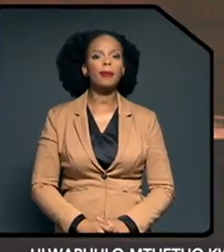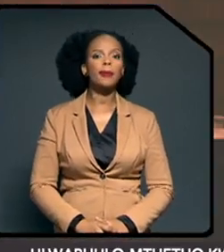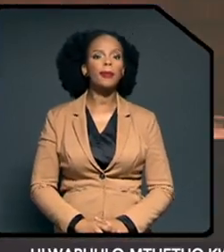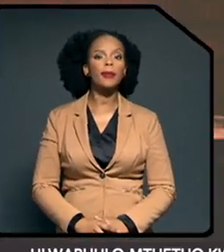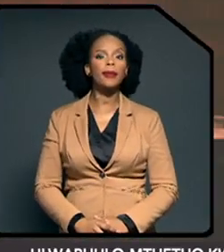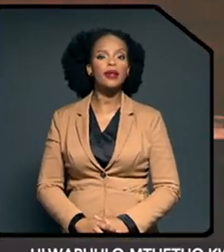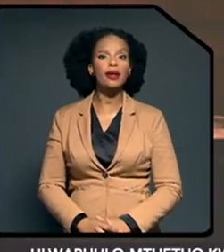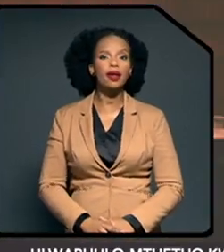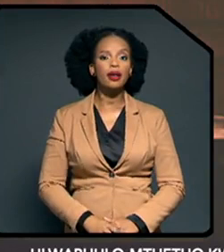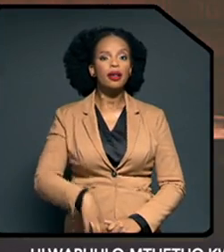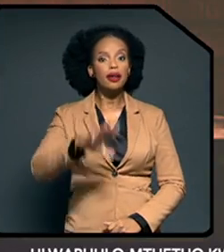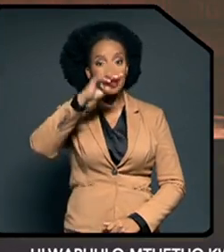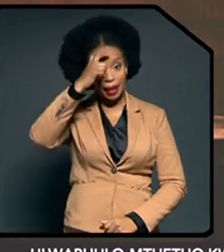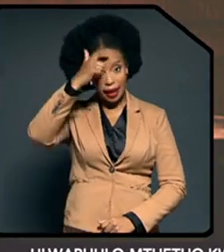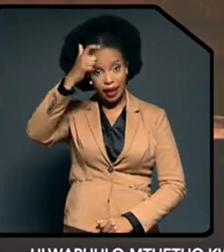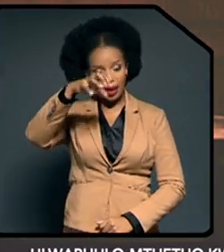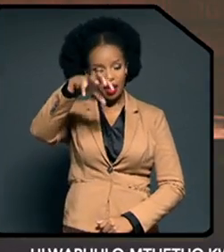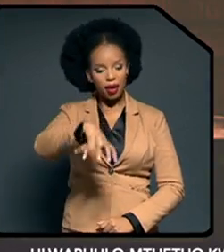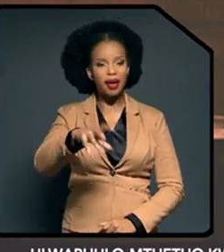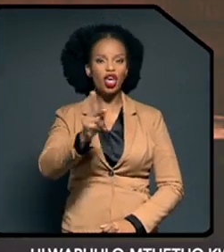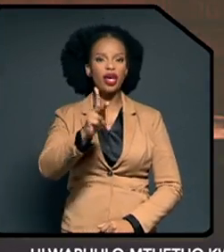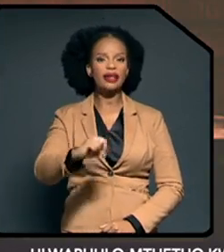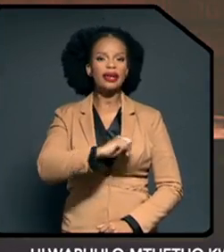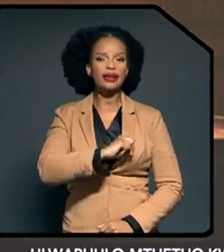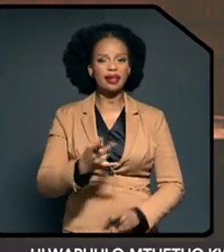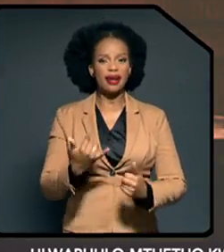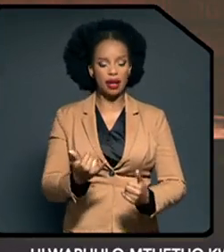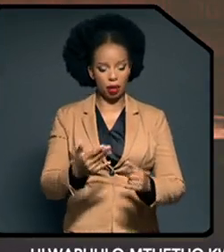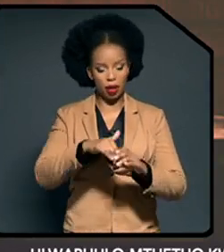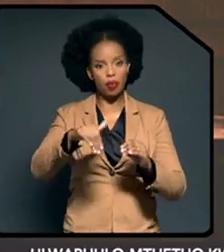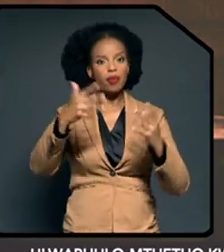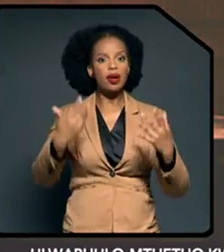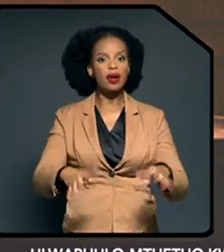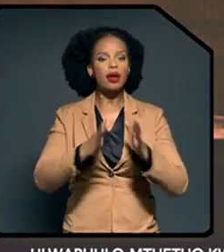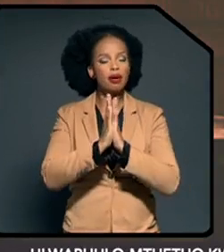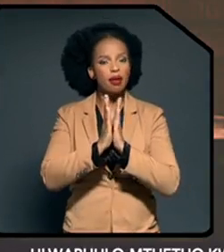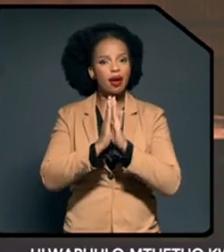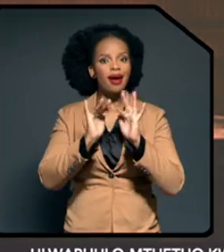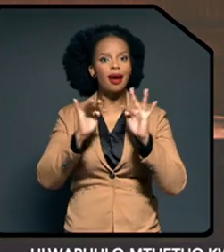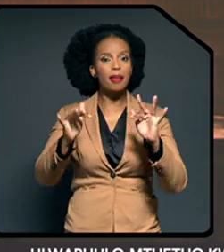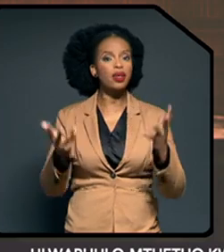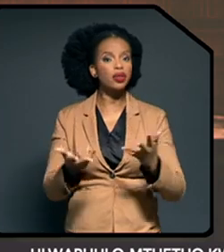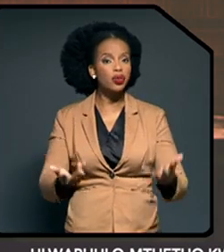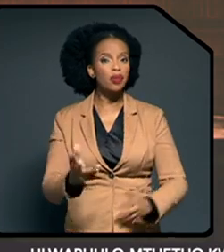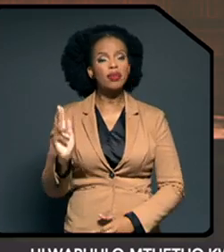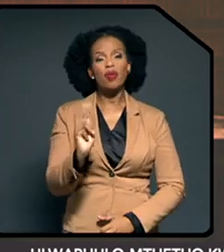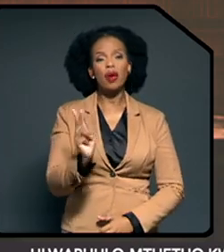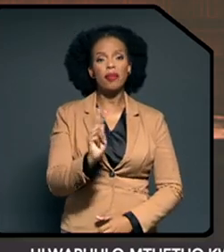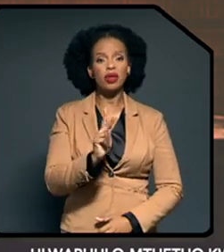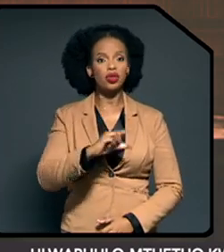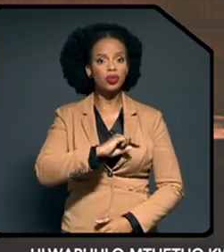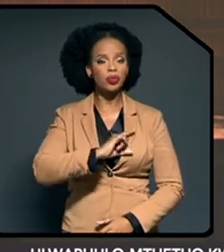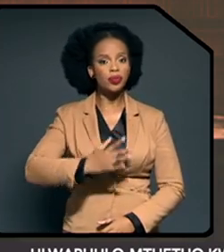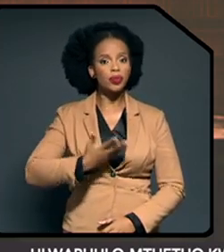Iinkosi zephondo laKwaZulu-Natal ziphume ngokwazo zibongoza uluntu kwaMashu ukuba luncede kwiinzame